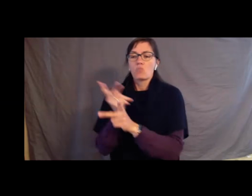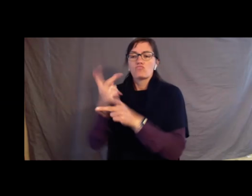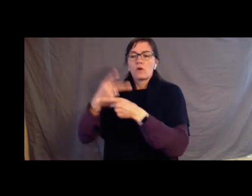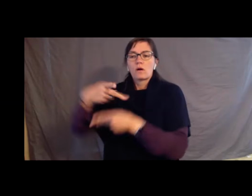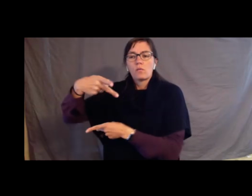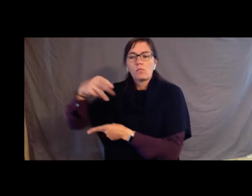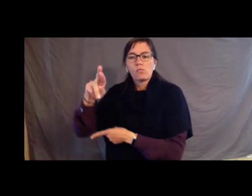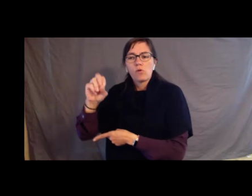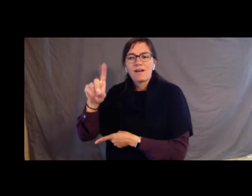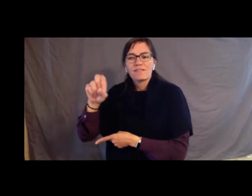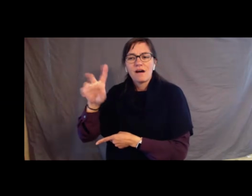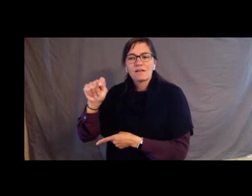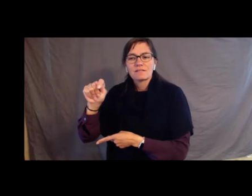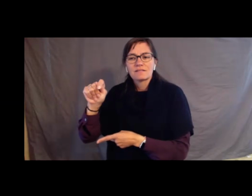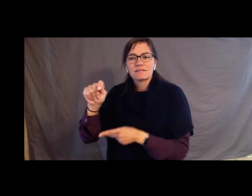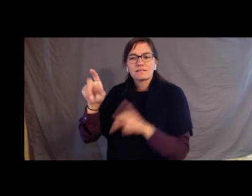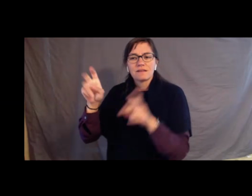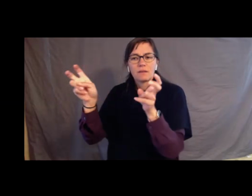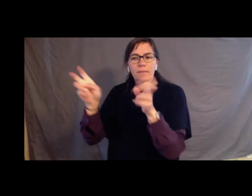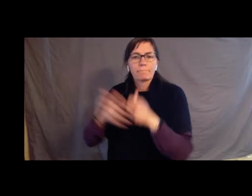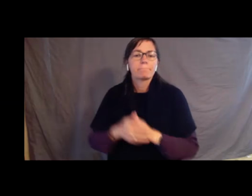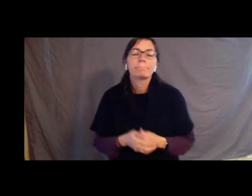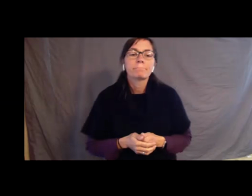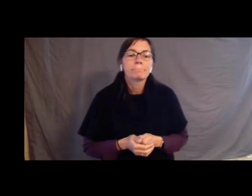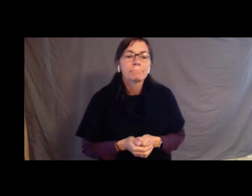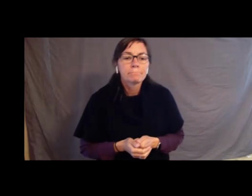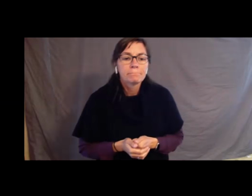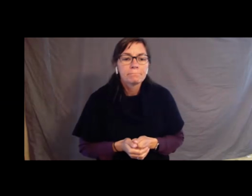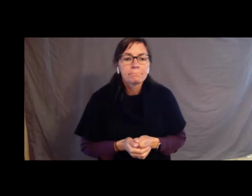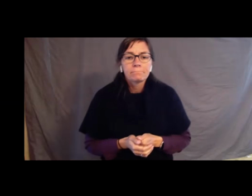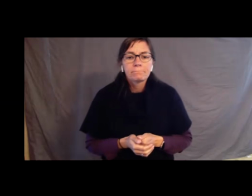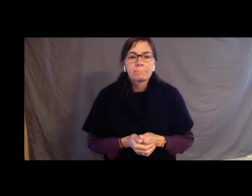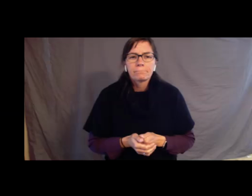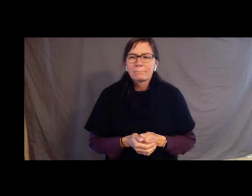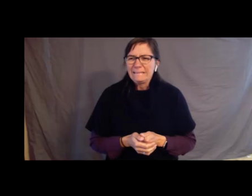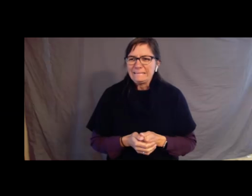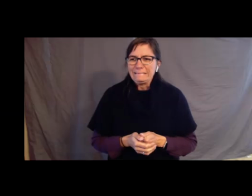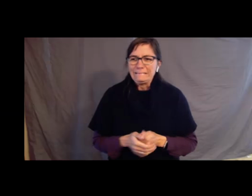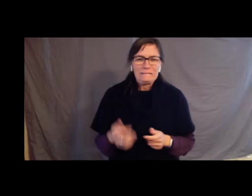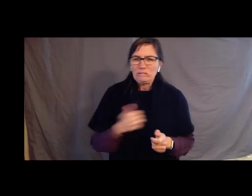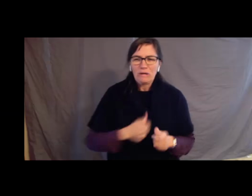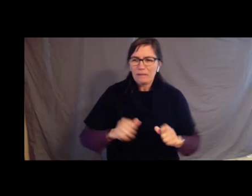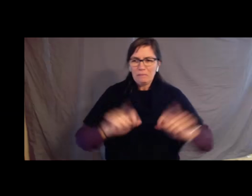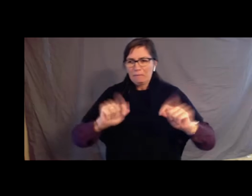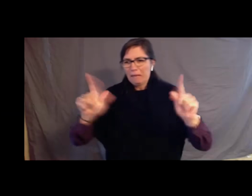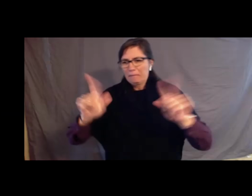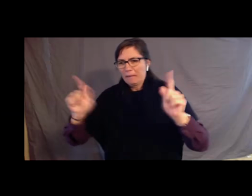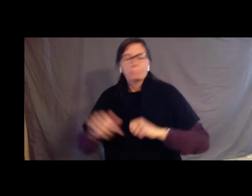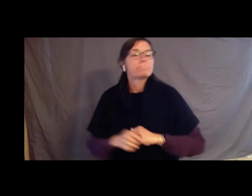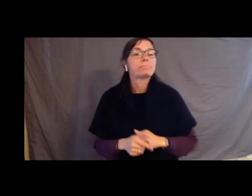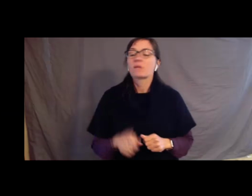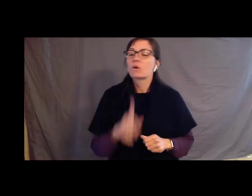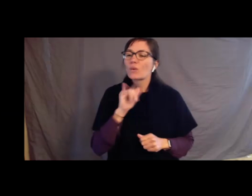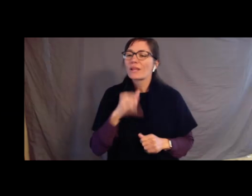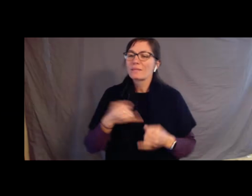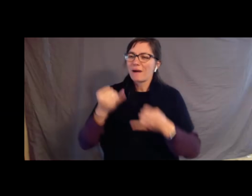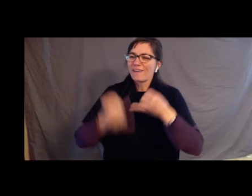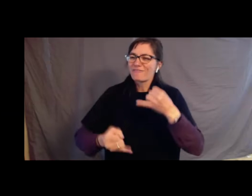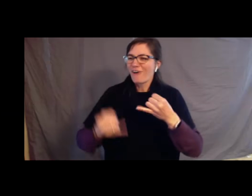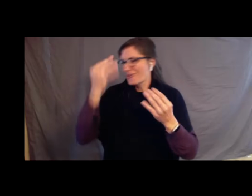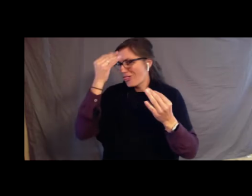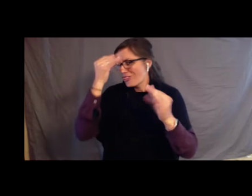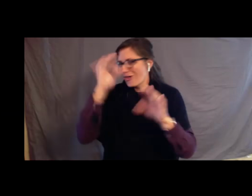whoops, sorry. I just wanted to, let's see if I can go up here. On my final thoughts, I just really